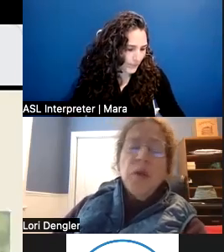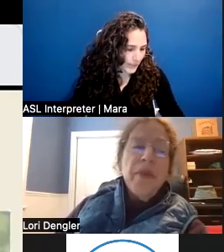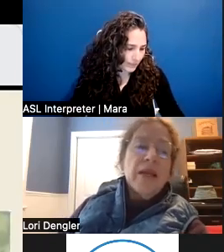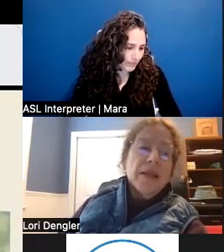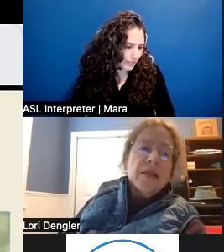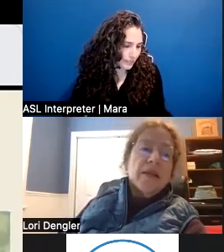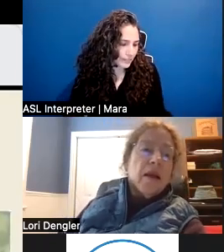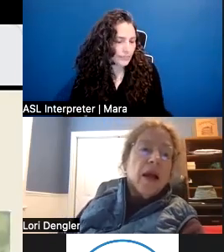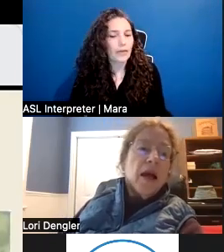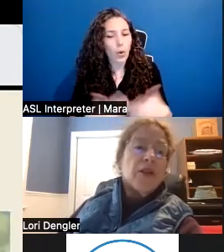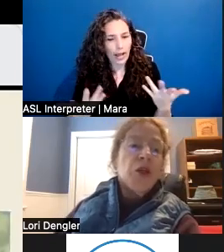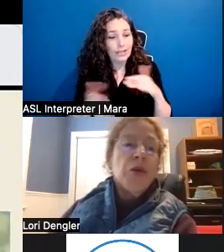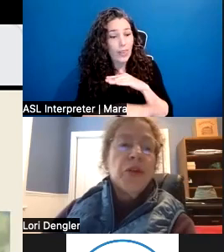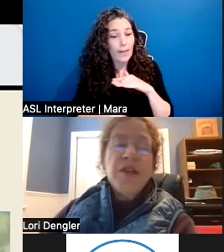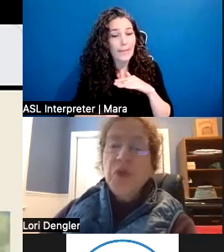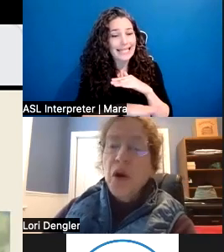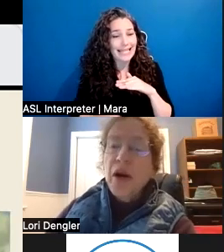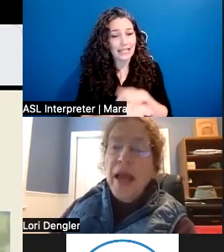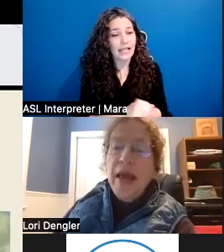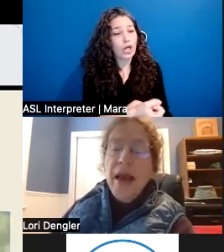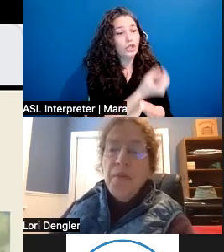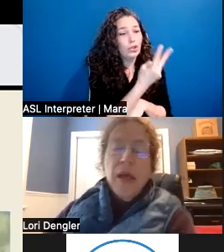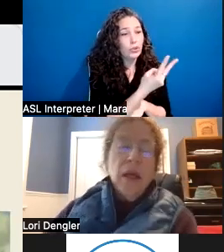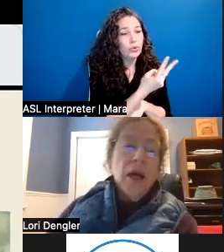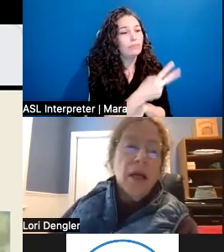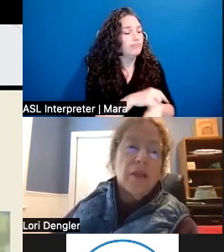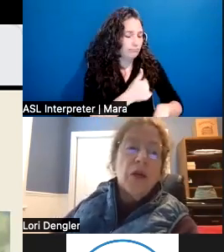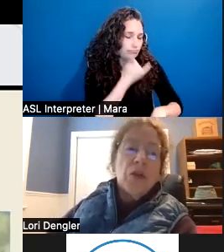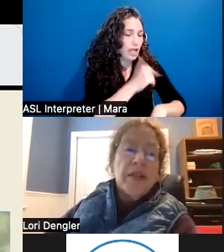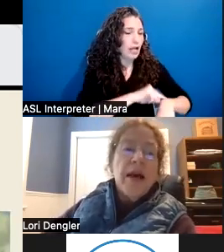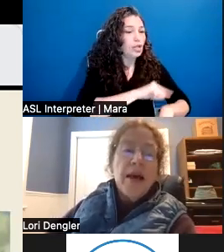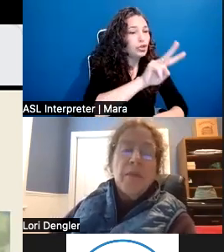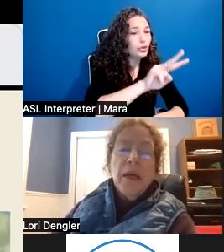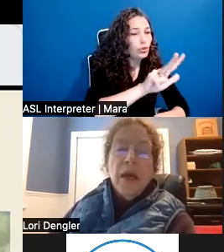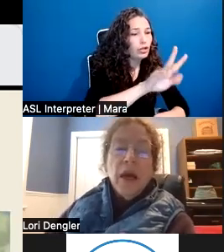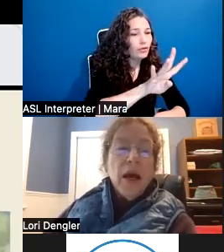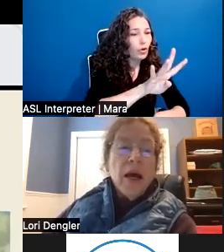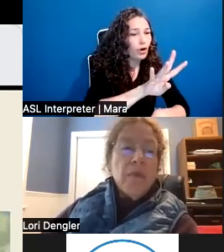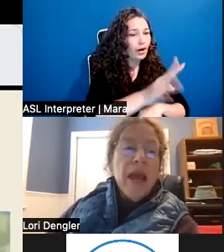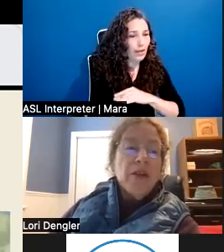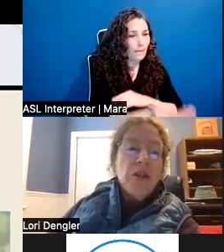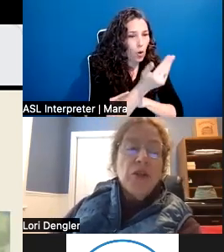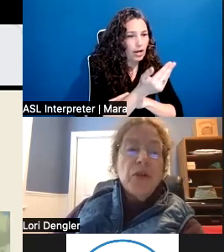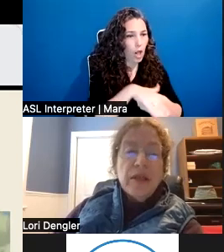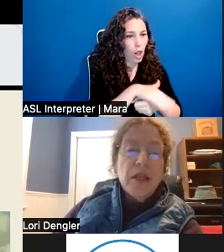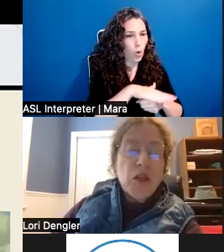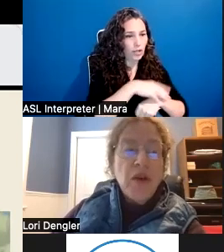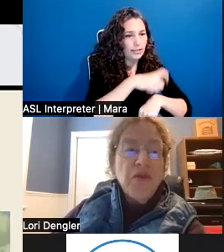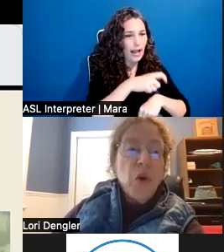So the basics, 2:34 a.m. Local time, a